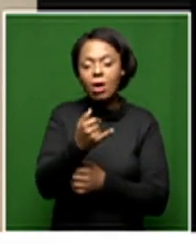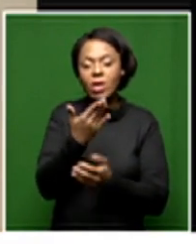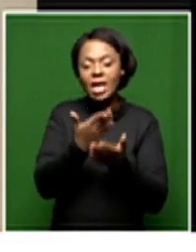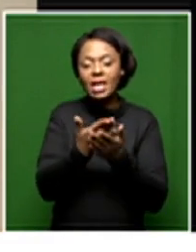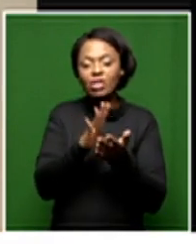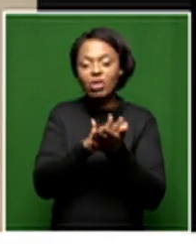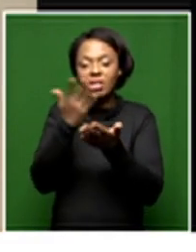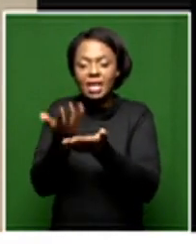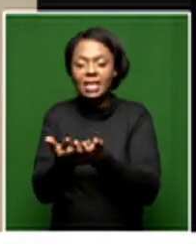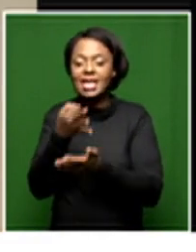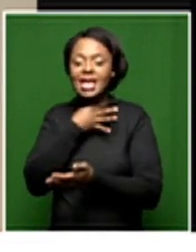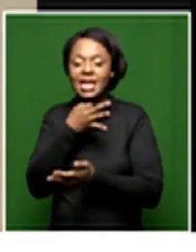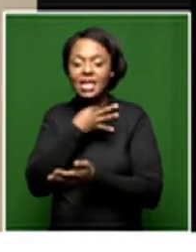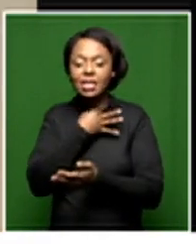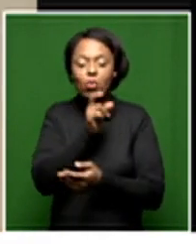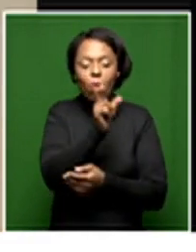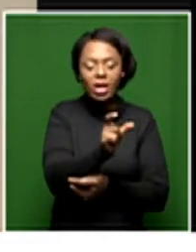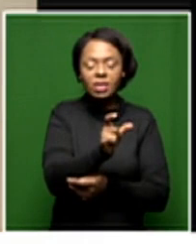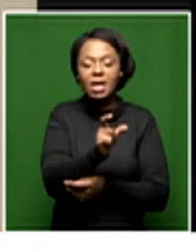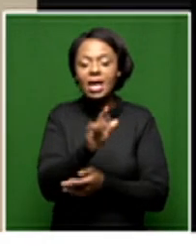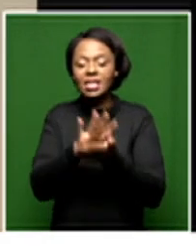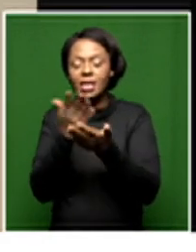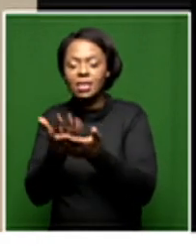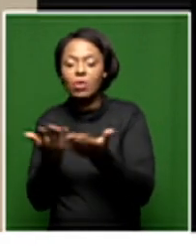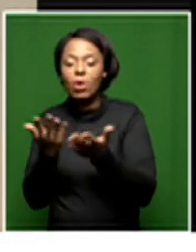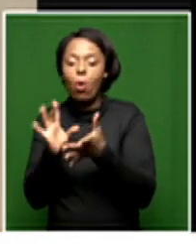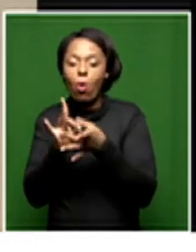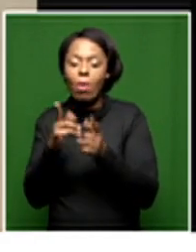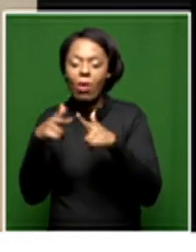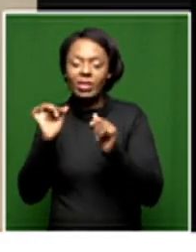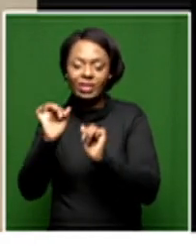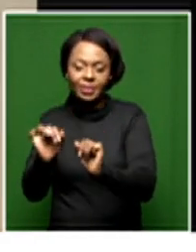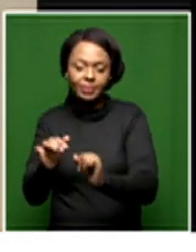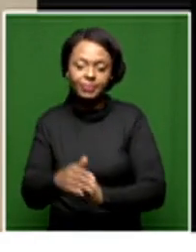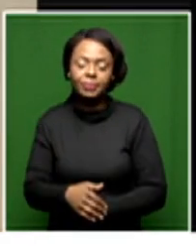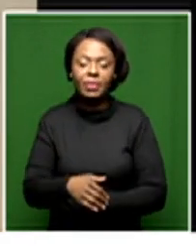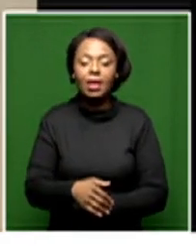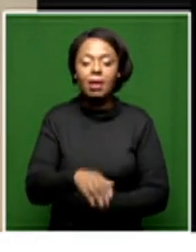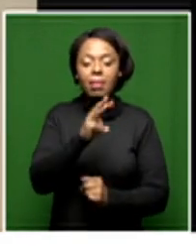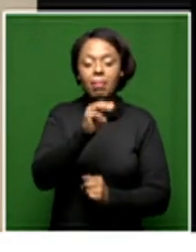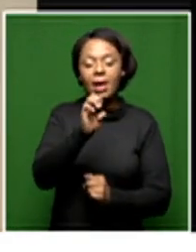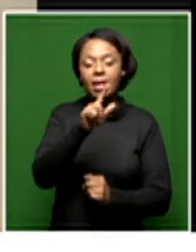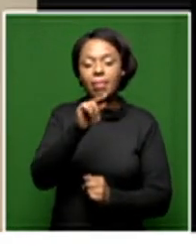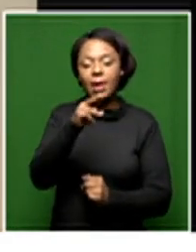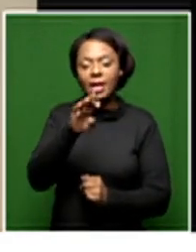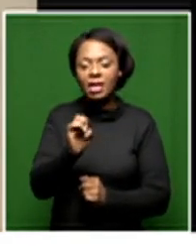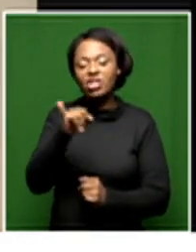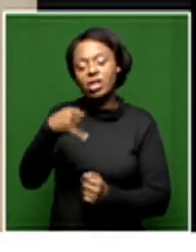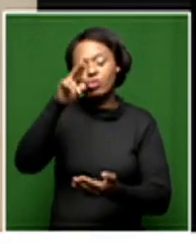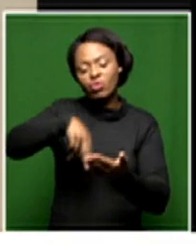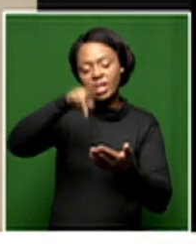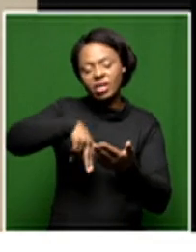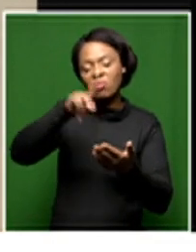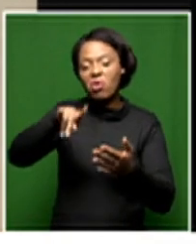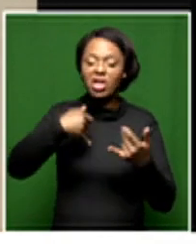English words into their home languages. And the incredible authors at Nalibali, which is a reading for enjoyment